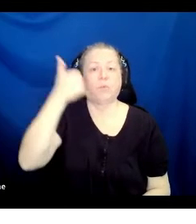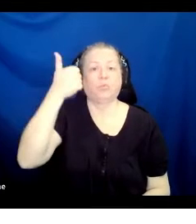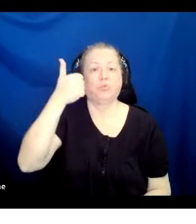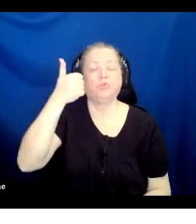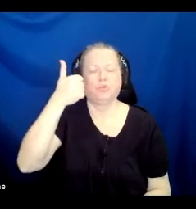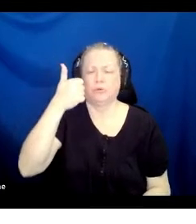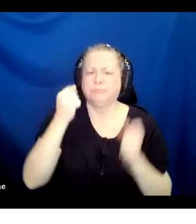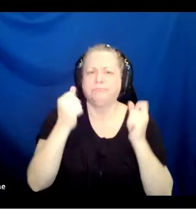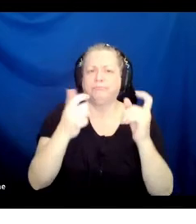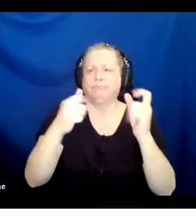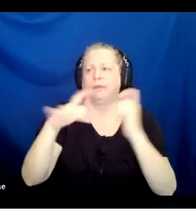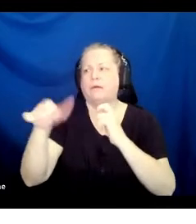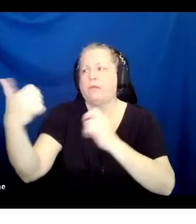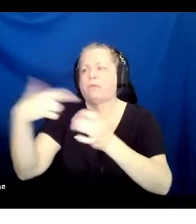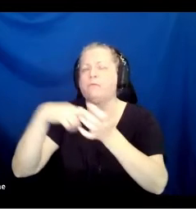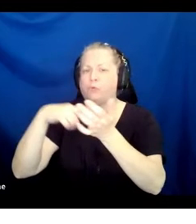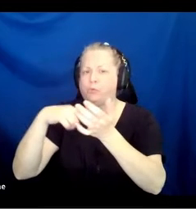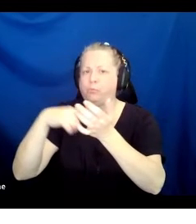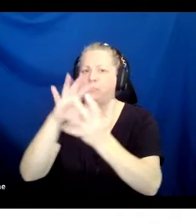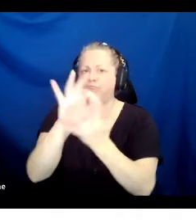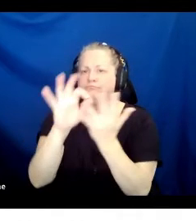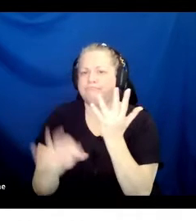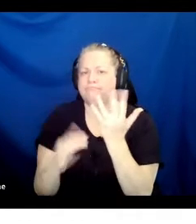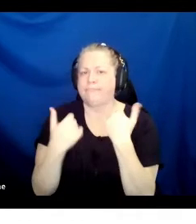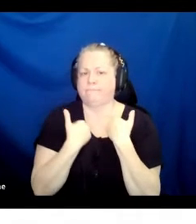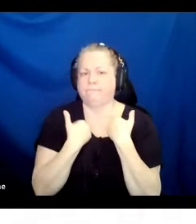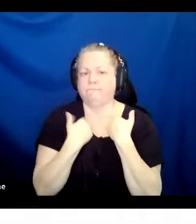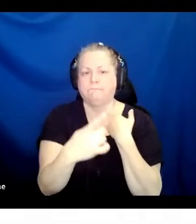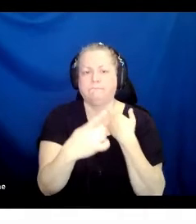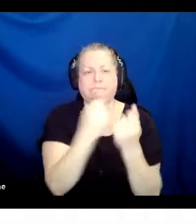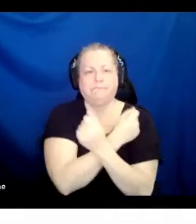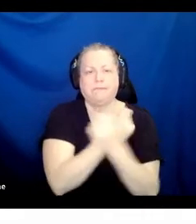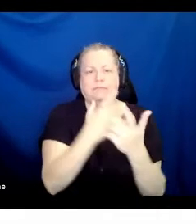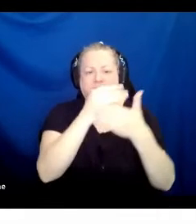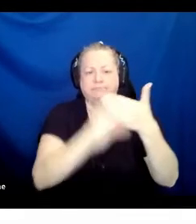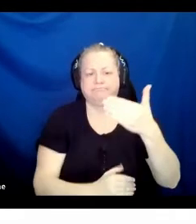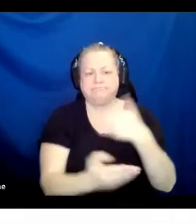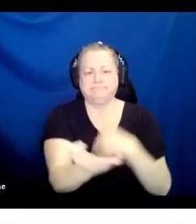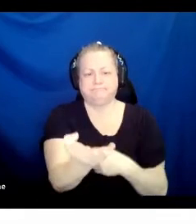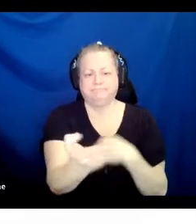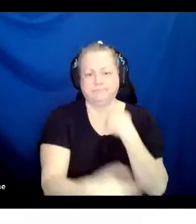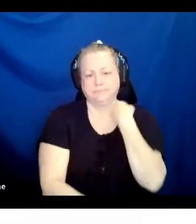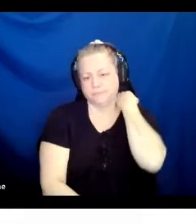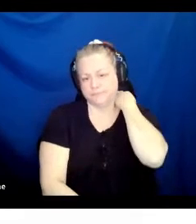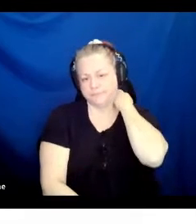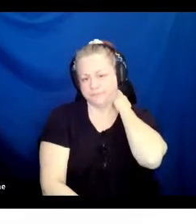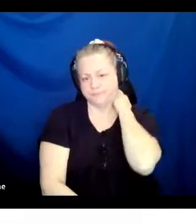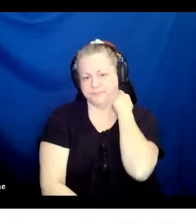affordable options available. They're all listed here.